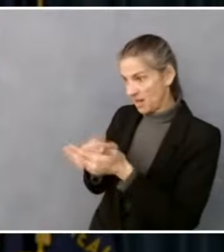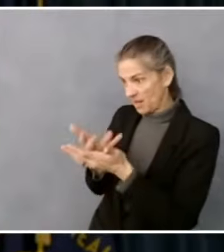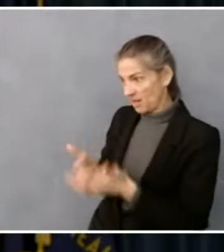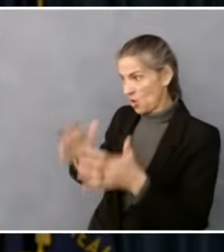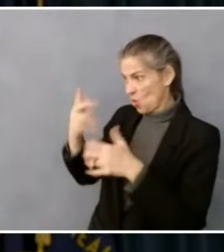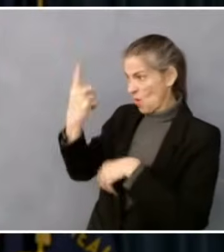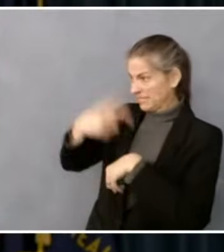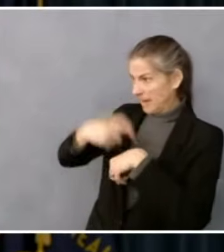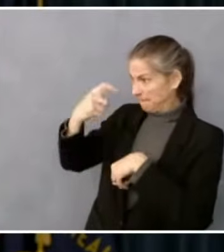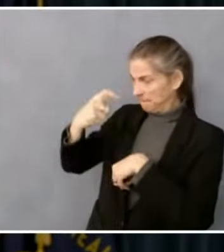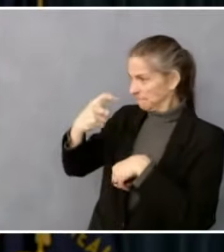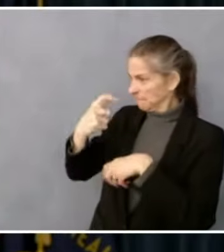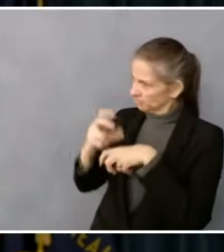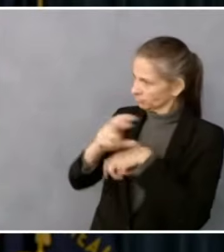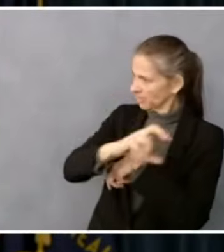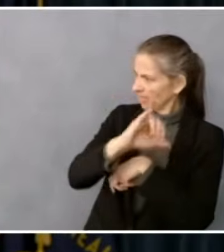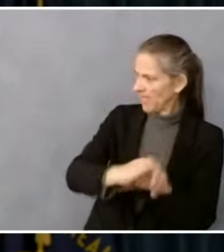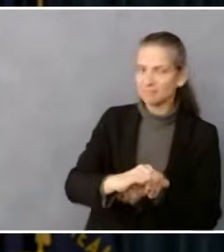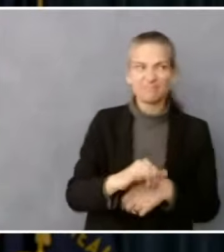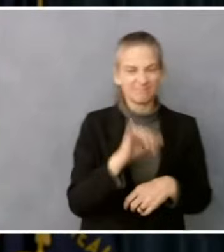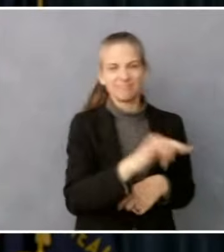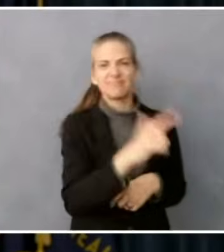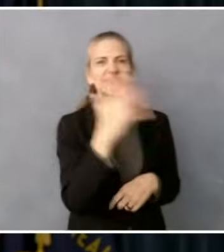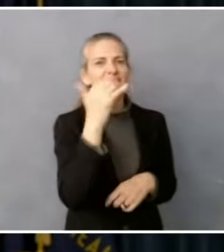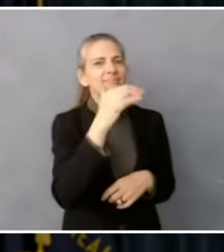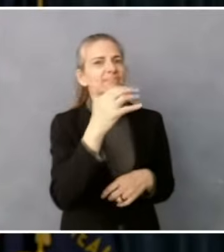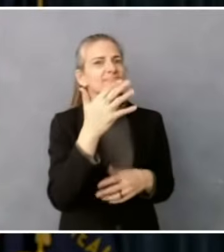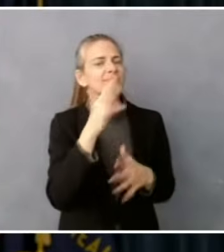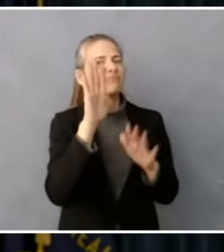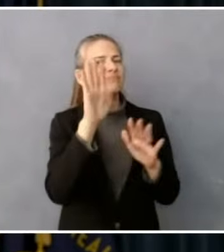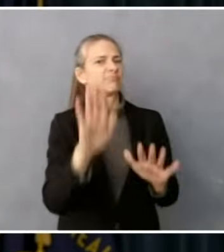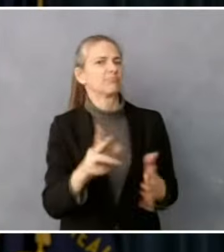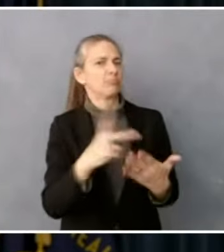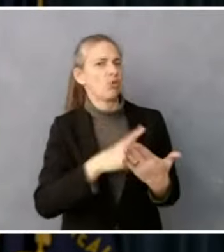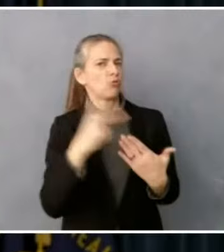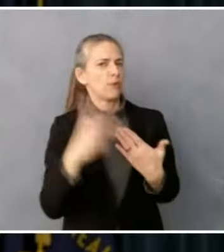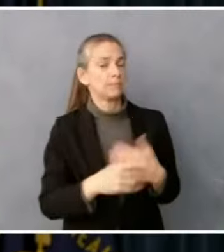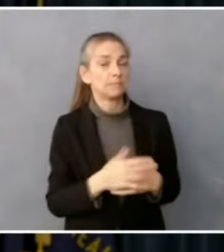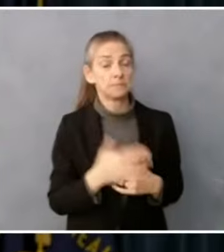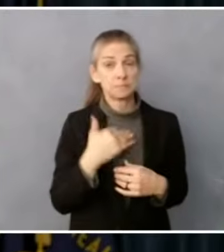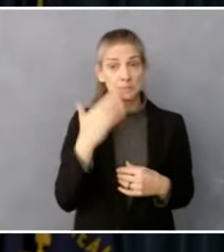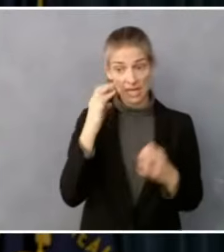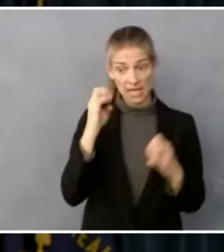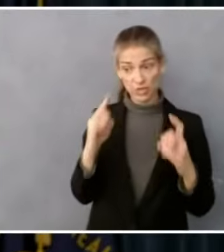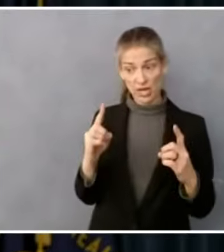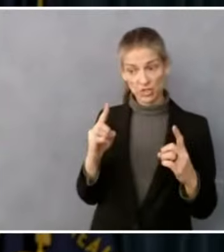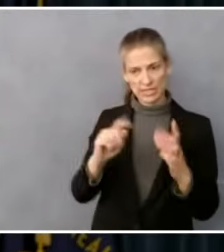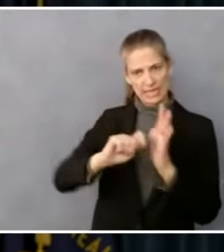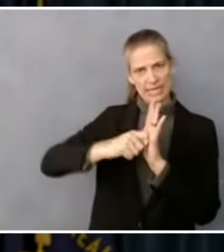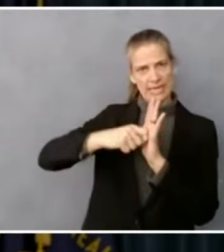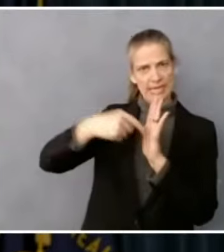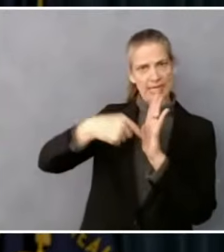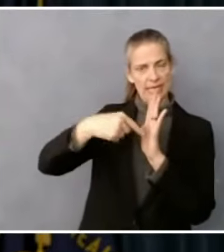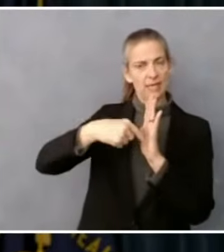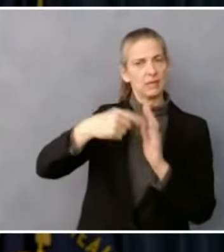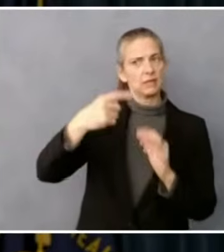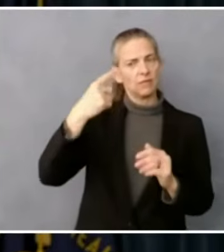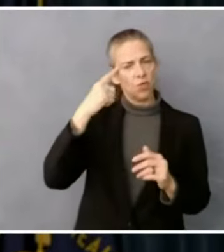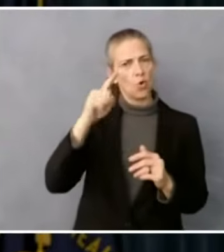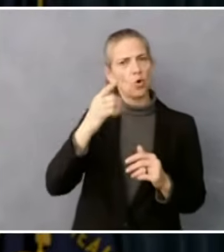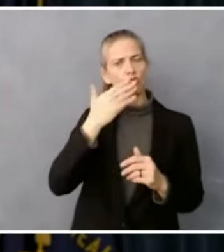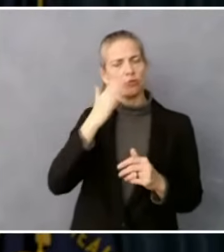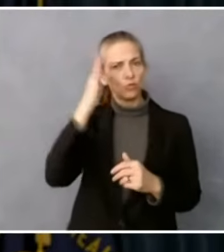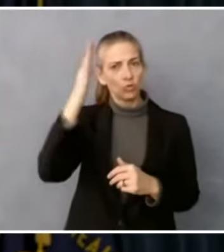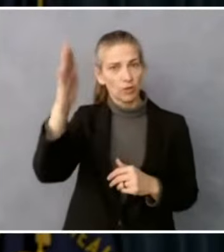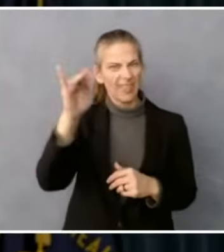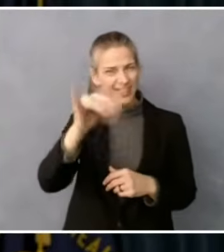phenomenal program. We know that education is the key to unlocking a brighter future. That's why we're working hard on pre-K for all. And because